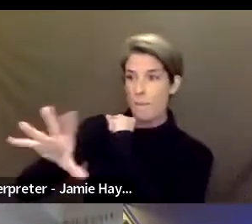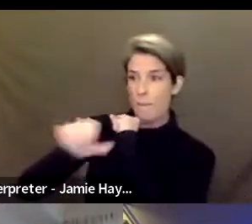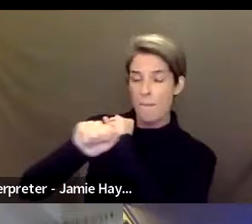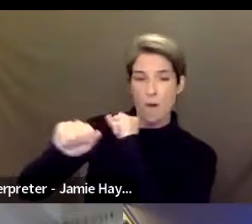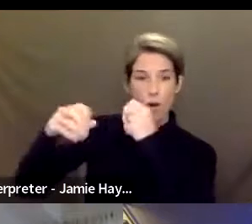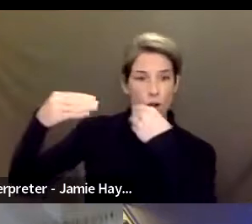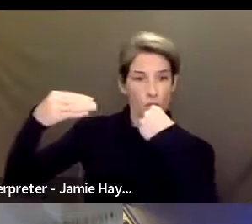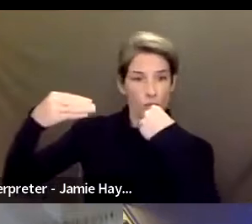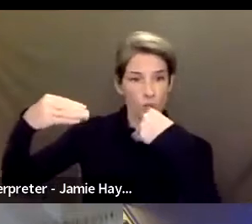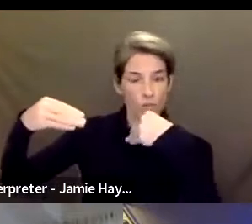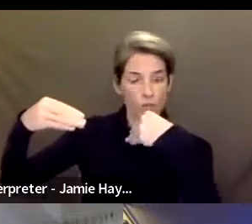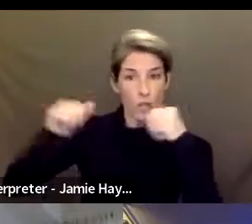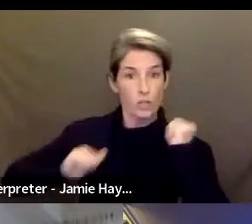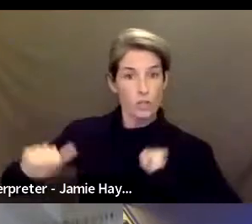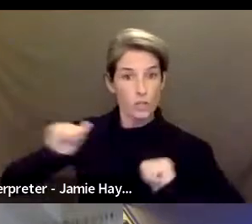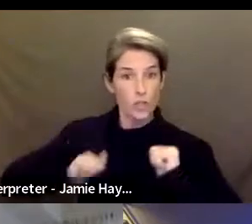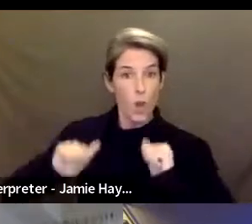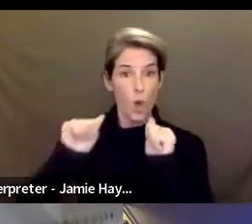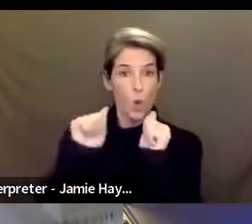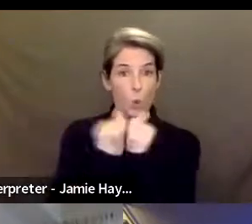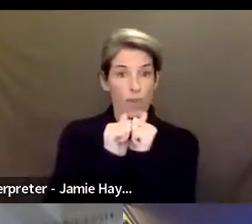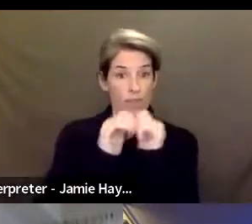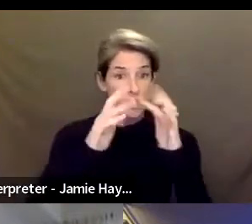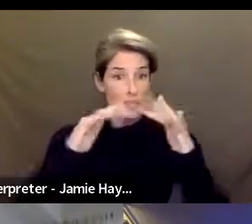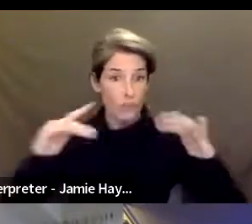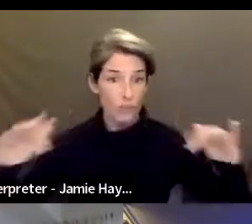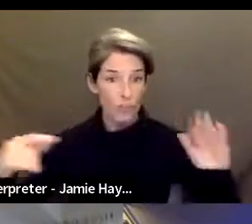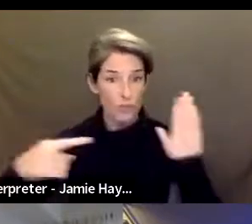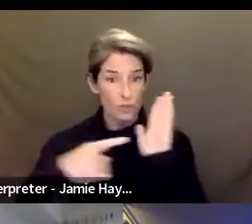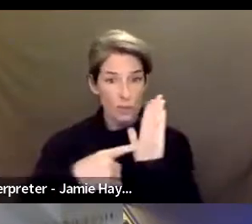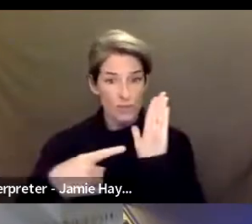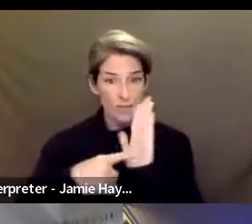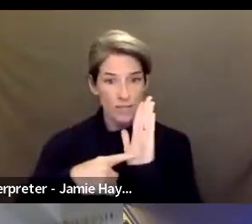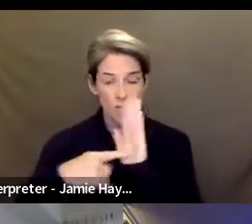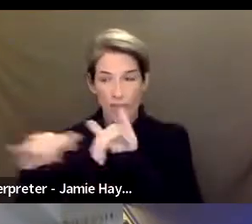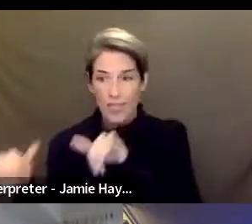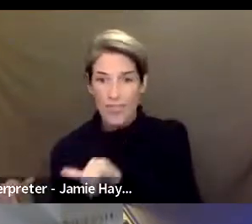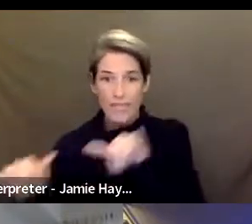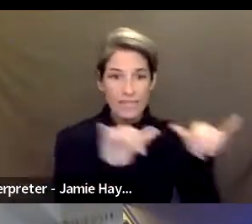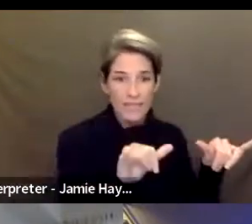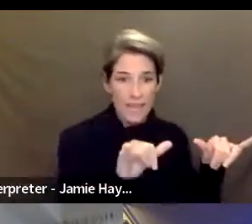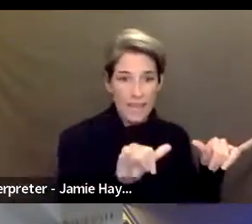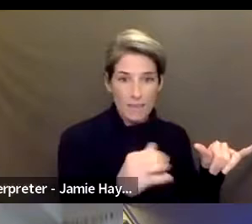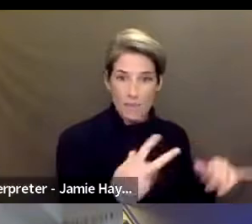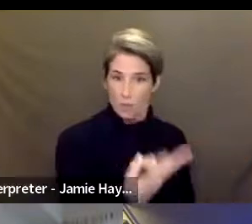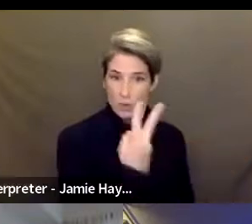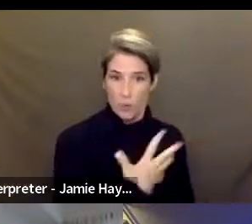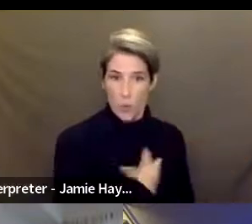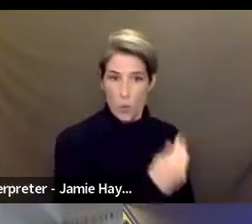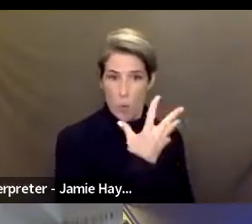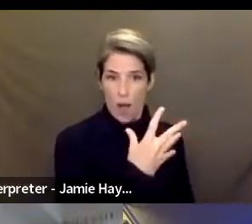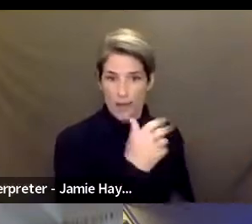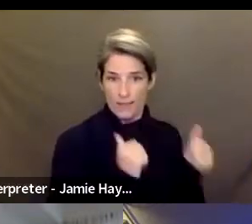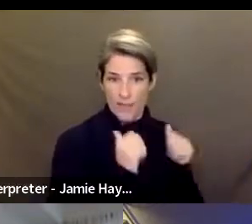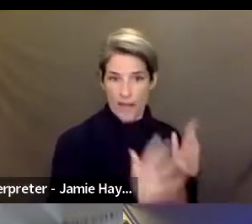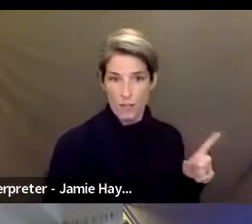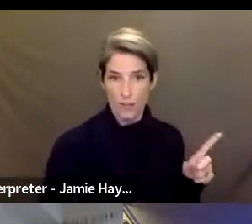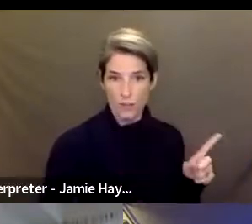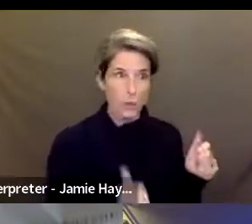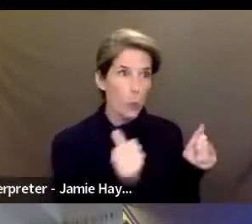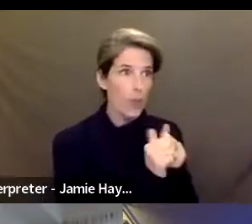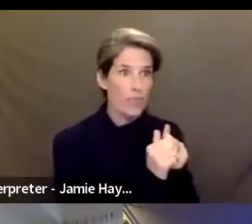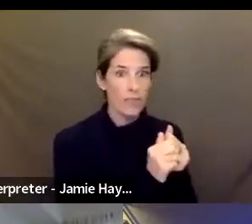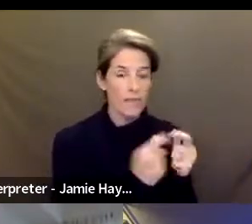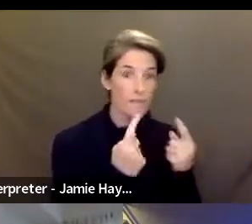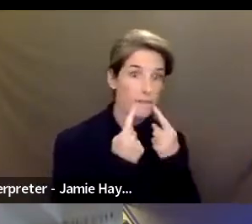a diverse representation the same way you're going to do one of just 2 white people, right? Like with celebrities